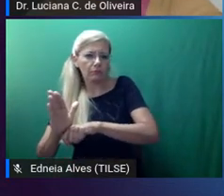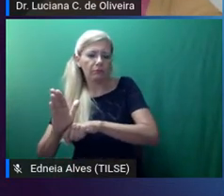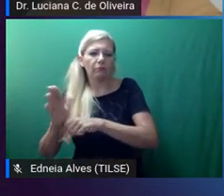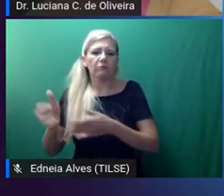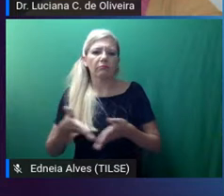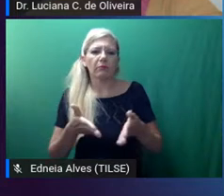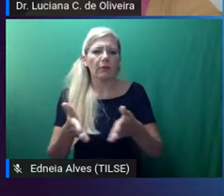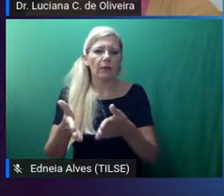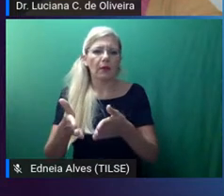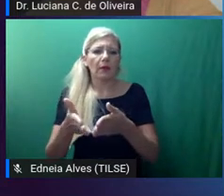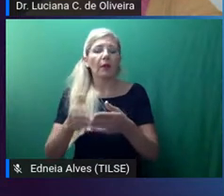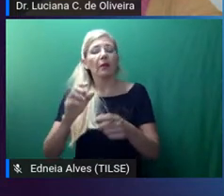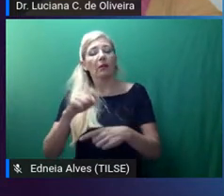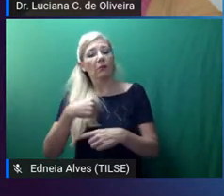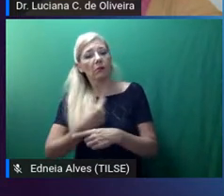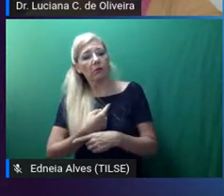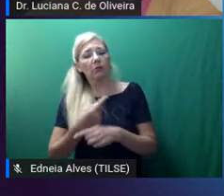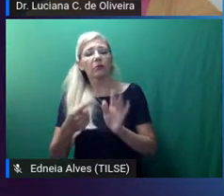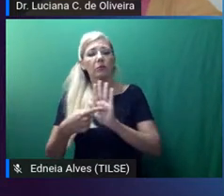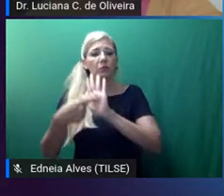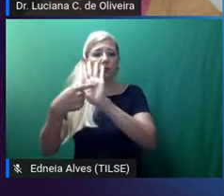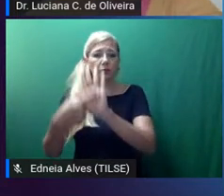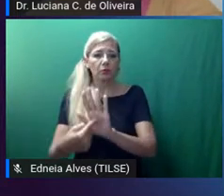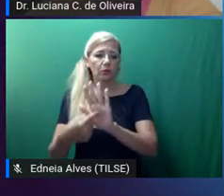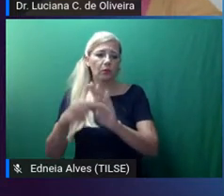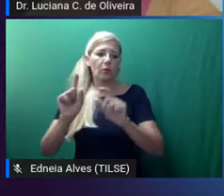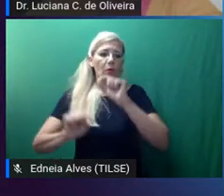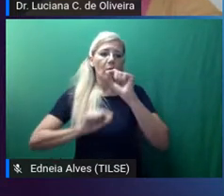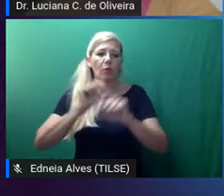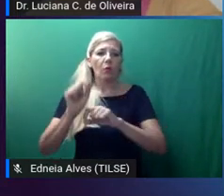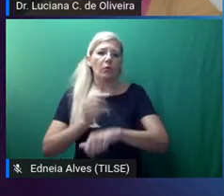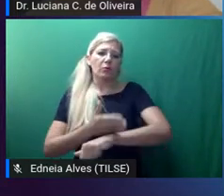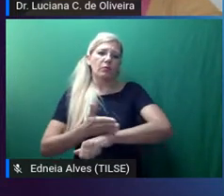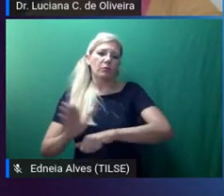All of the presenters were white males.